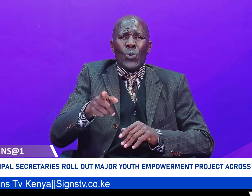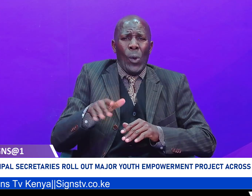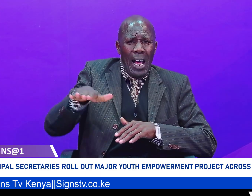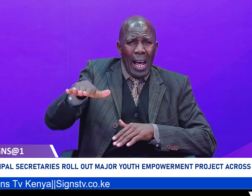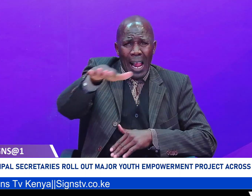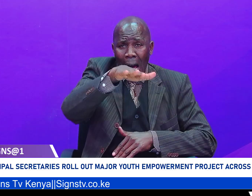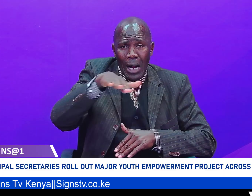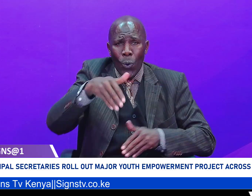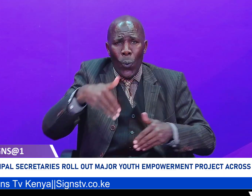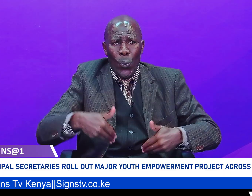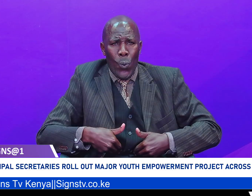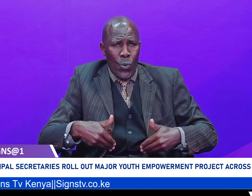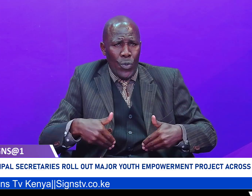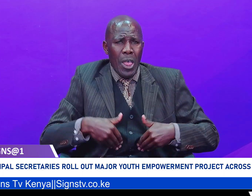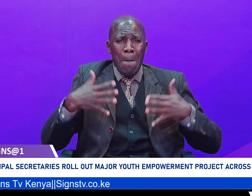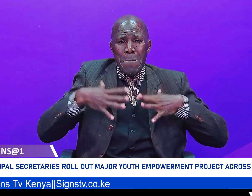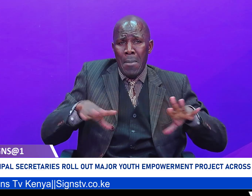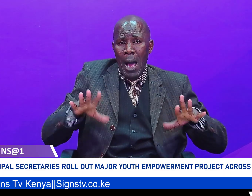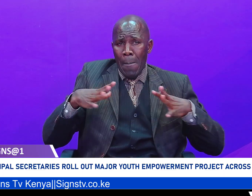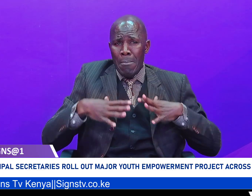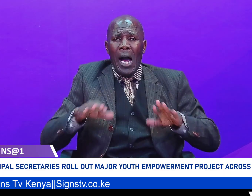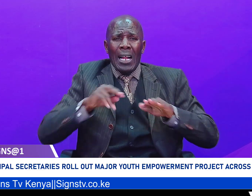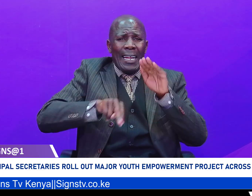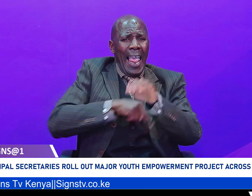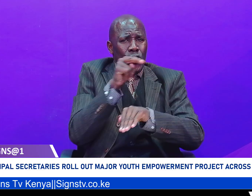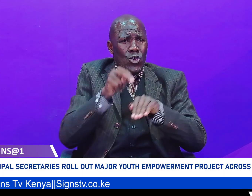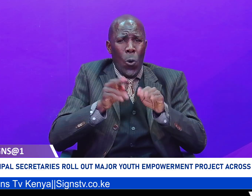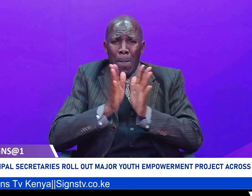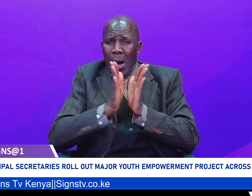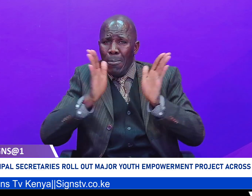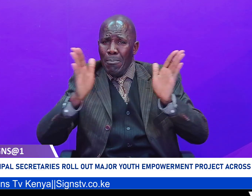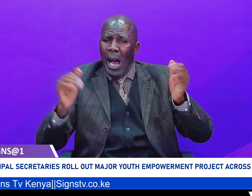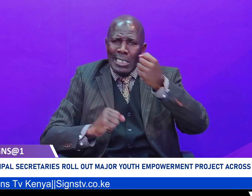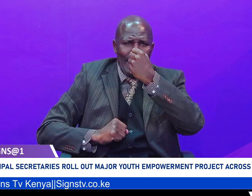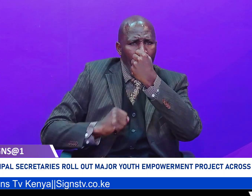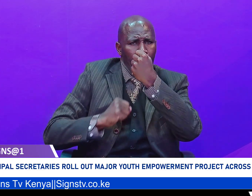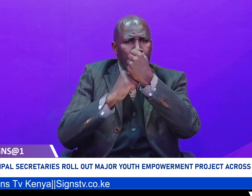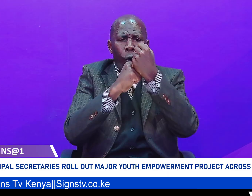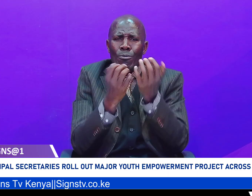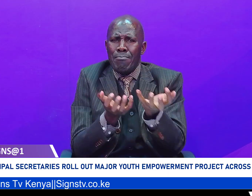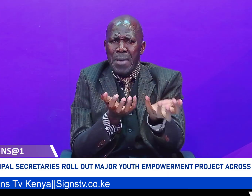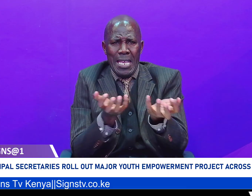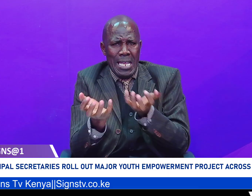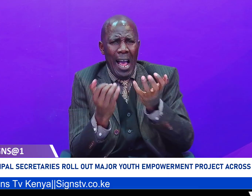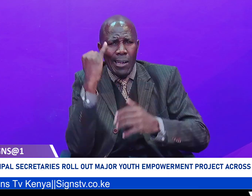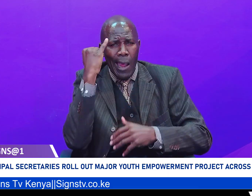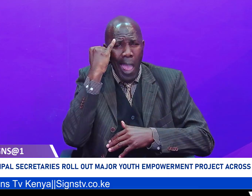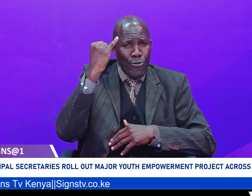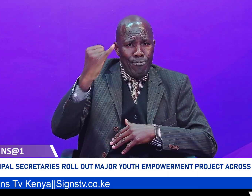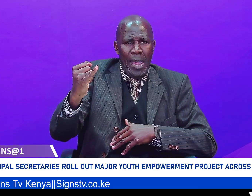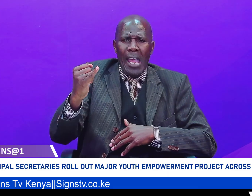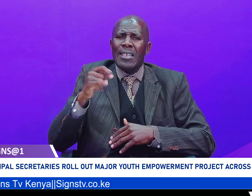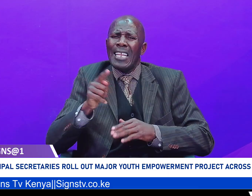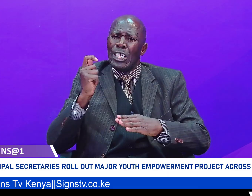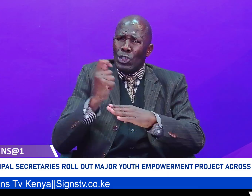The initiative will seek grants of 50,000 Kenyan shillings awarded to young people